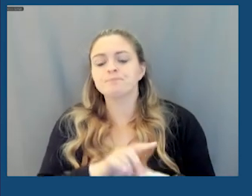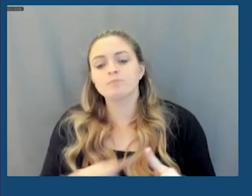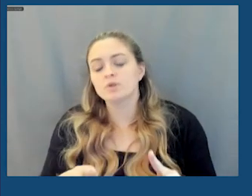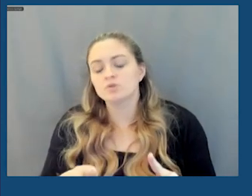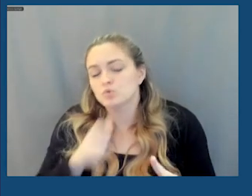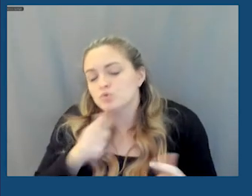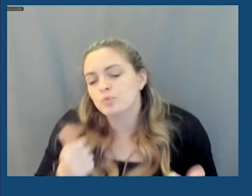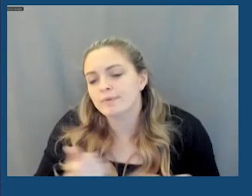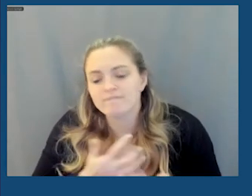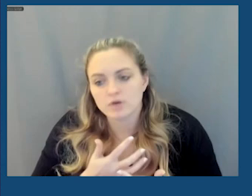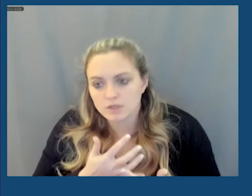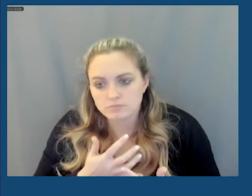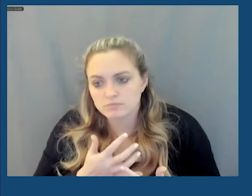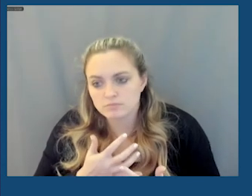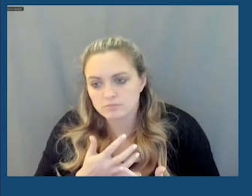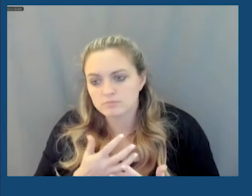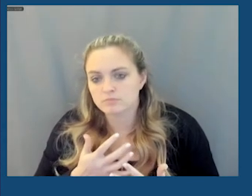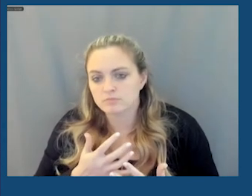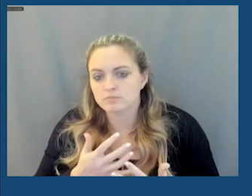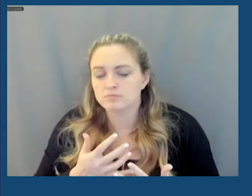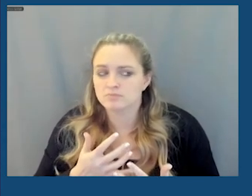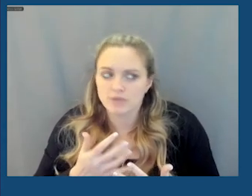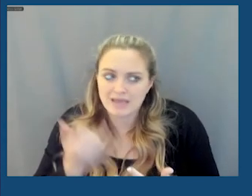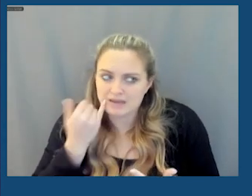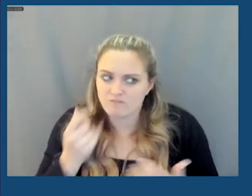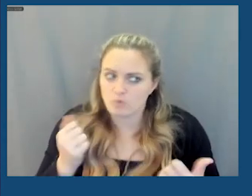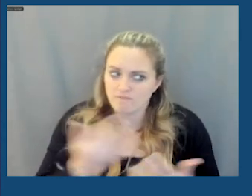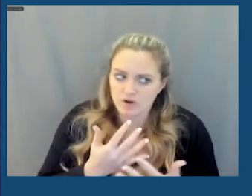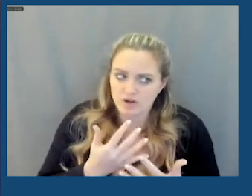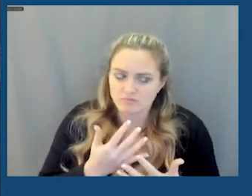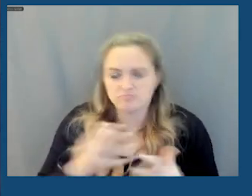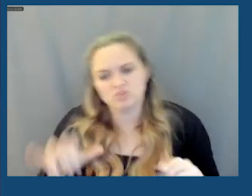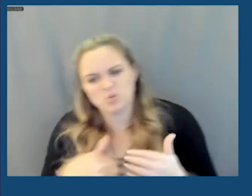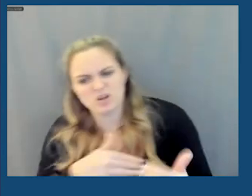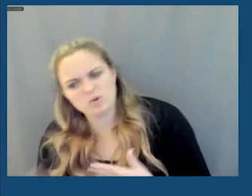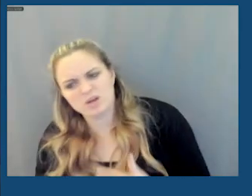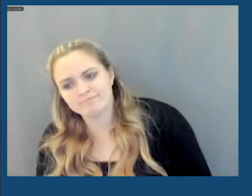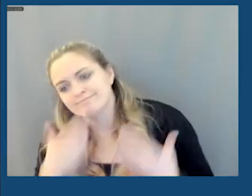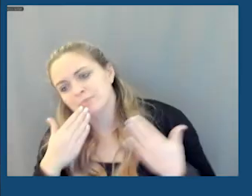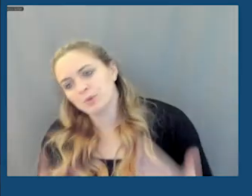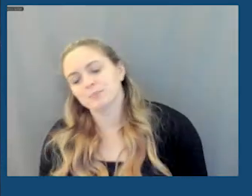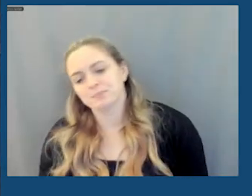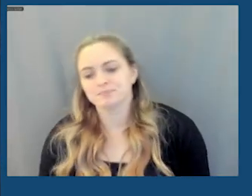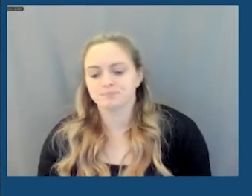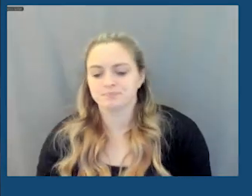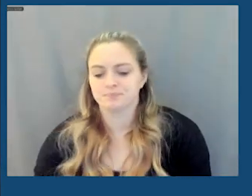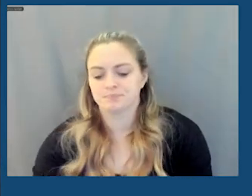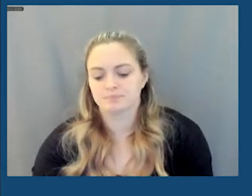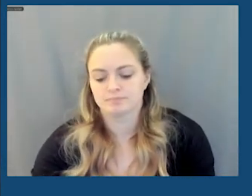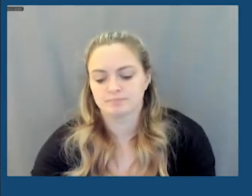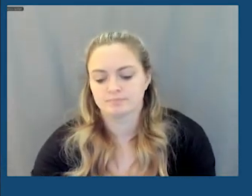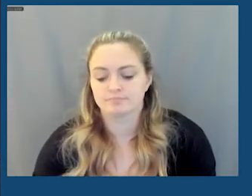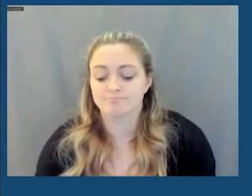It's to be afraid and to do it anyway. Thank you. That concludes our program.